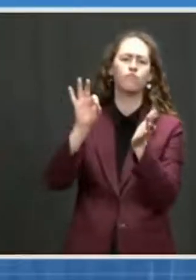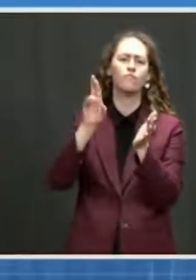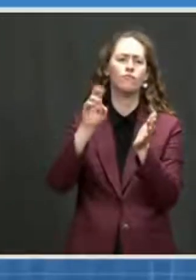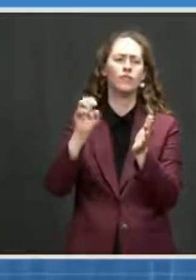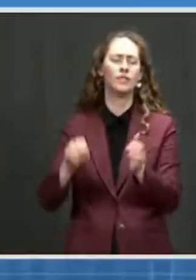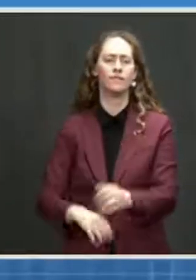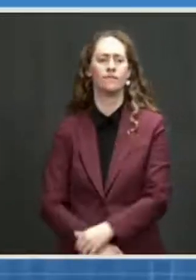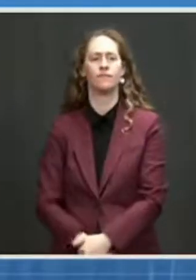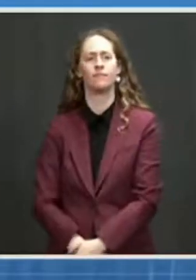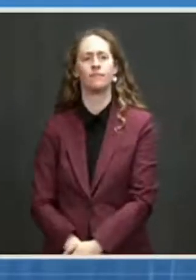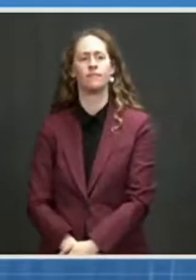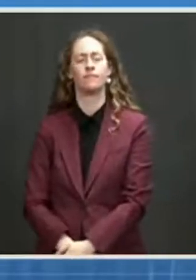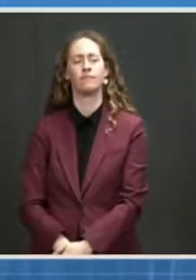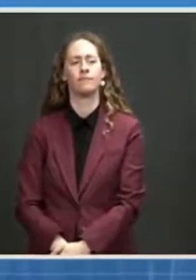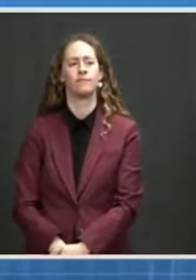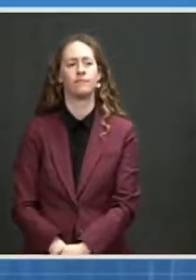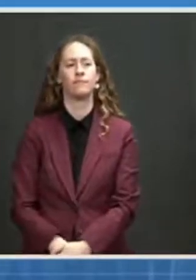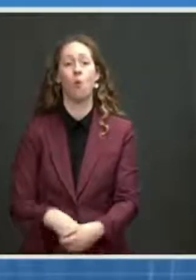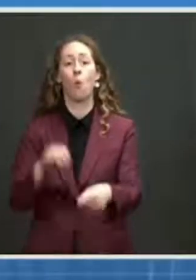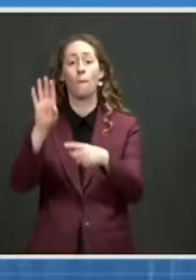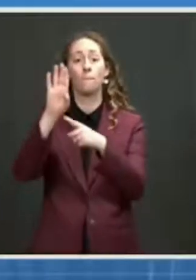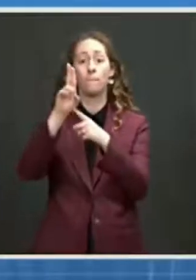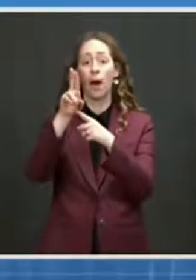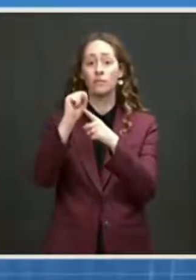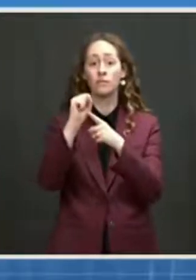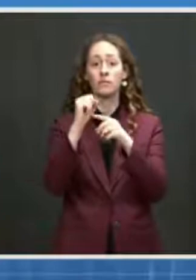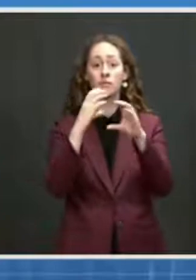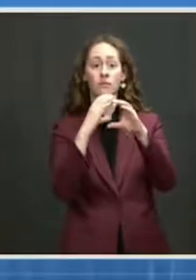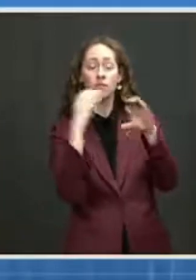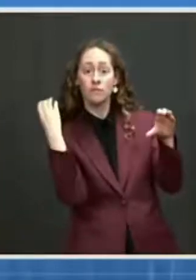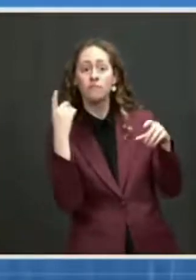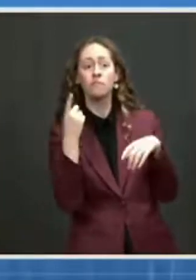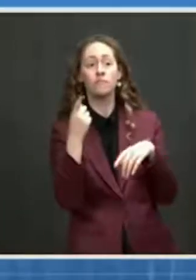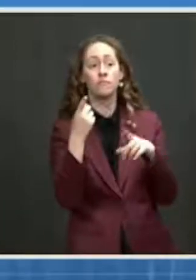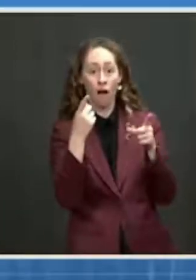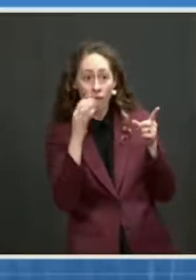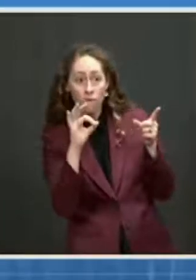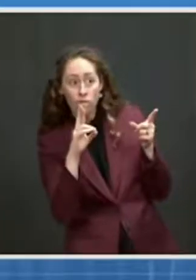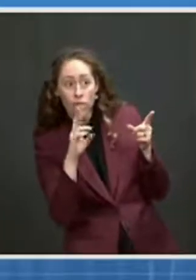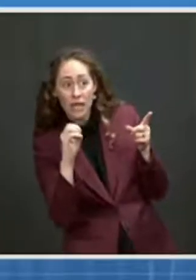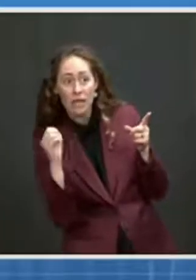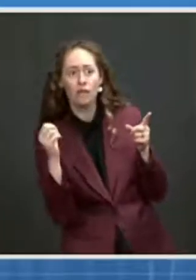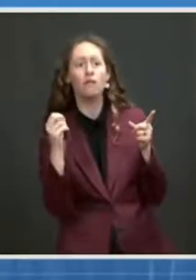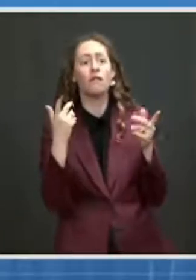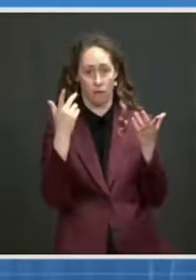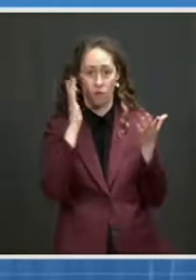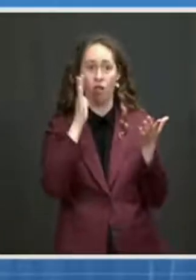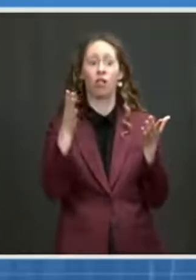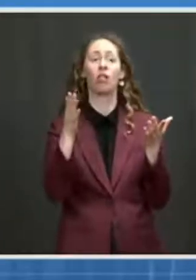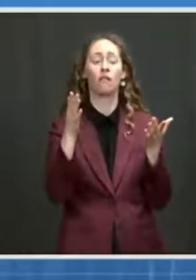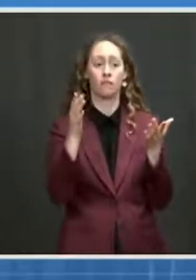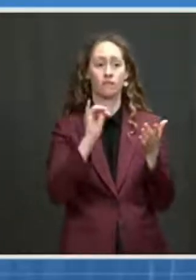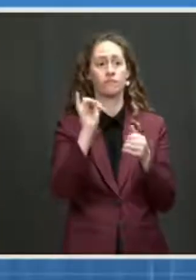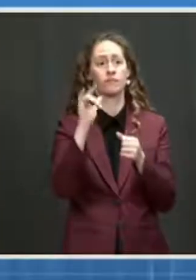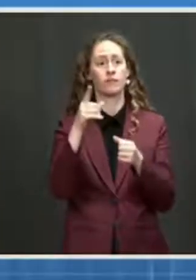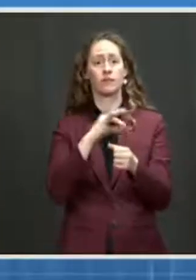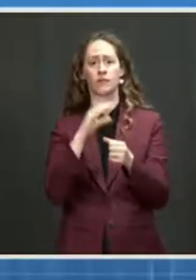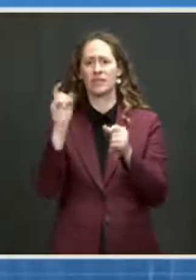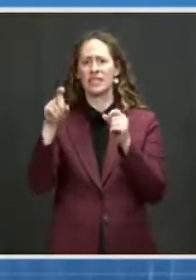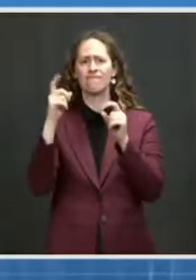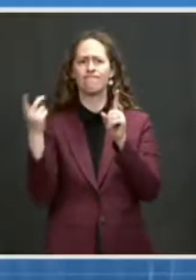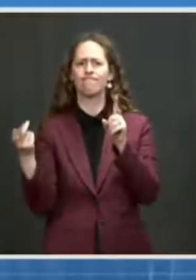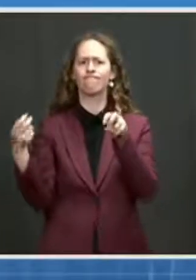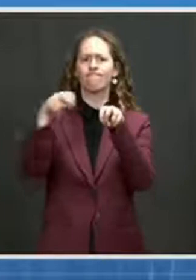staff to help residents find the nearest vaccination site accessible by transit. And since April, Pueblo Transit